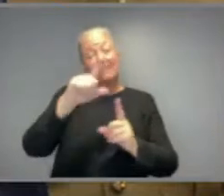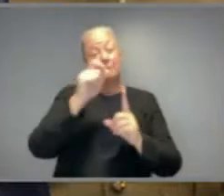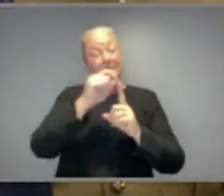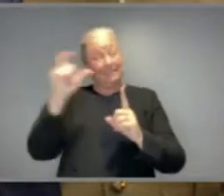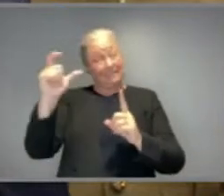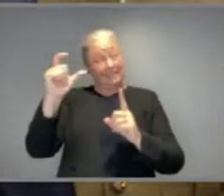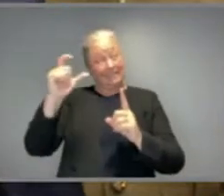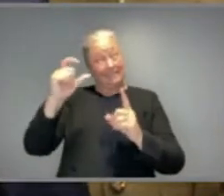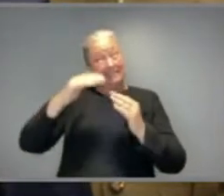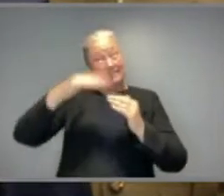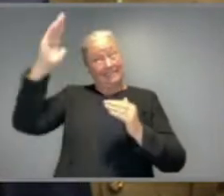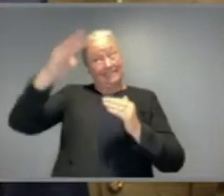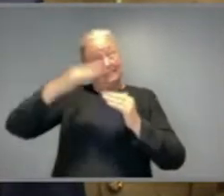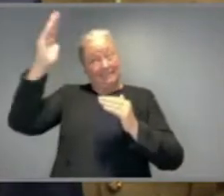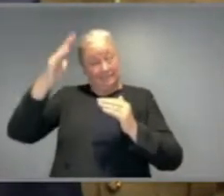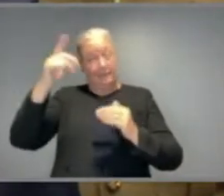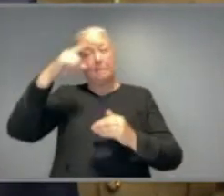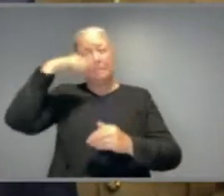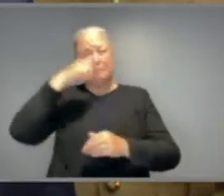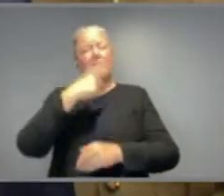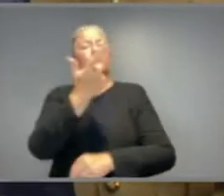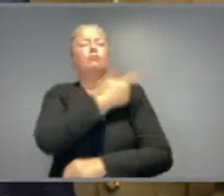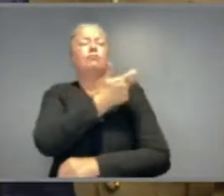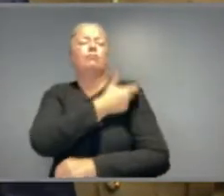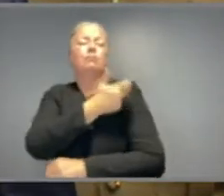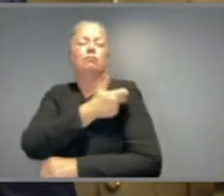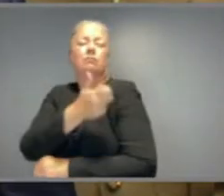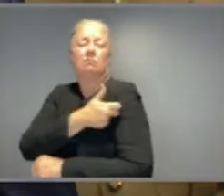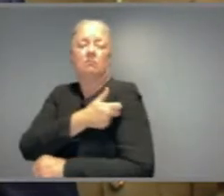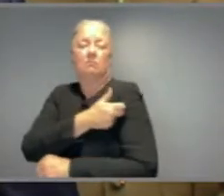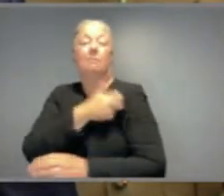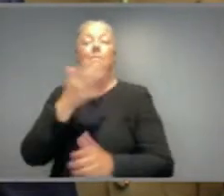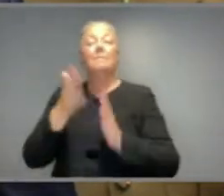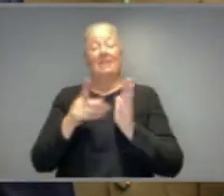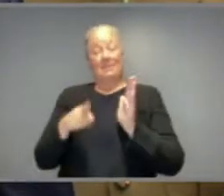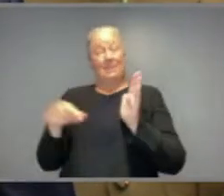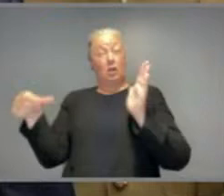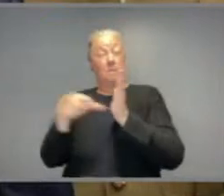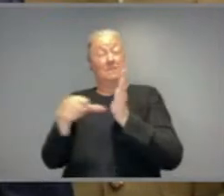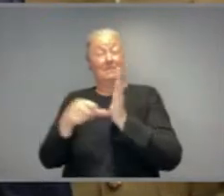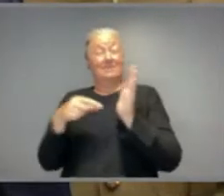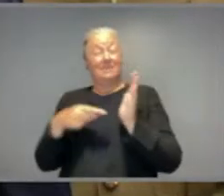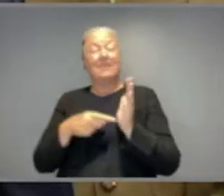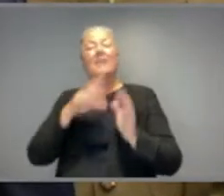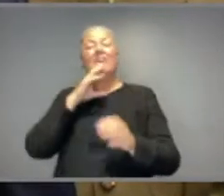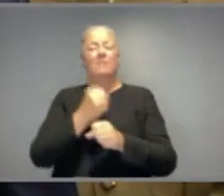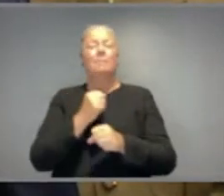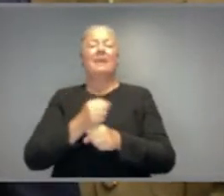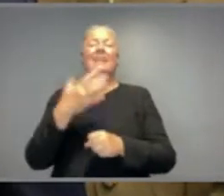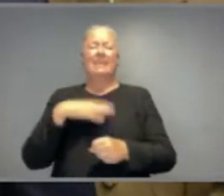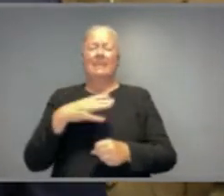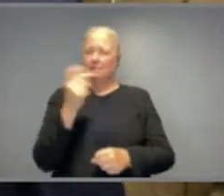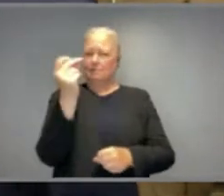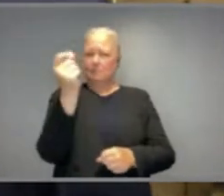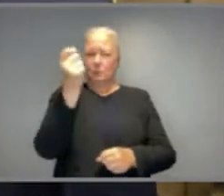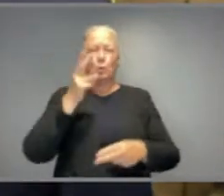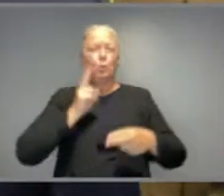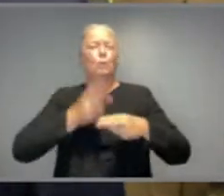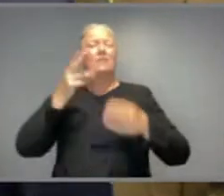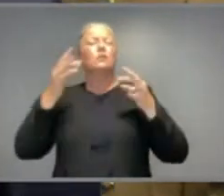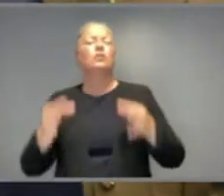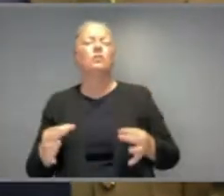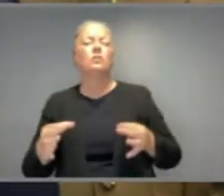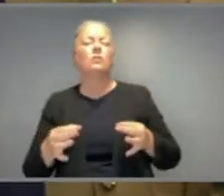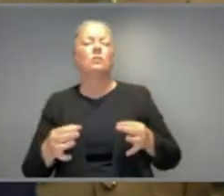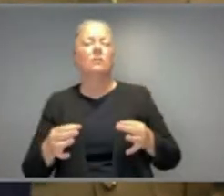rates, the economic imperative is that governments need to move fast to get on top of